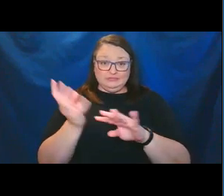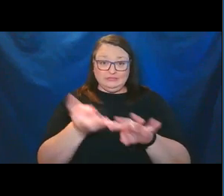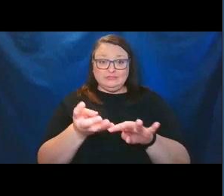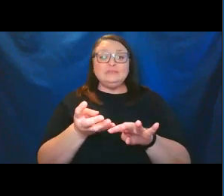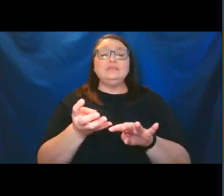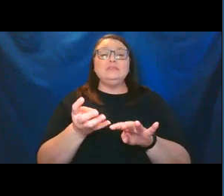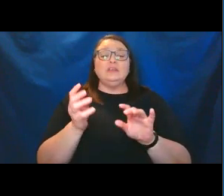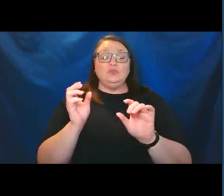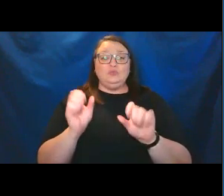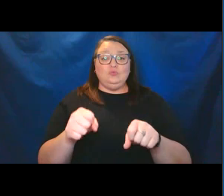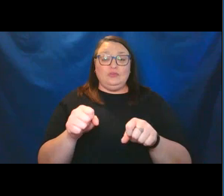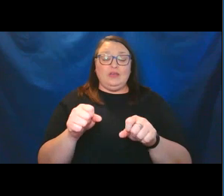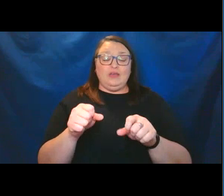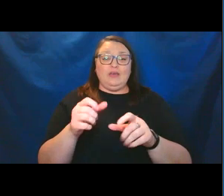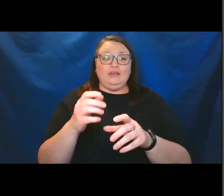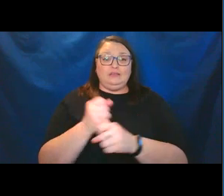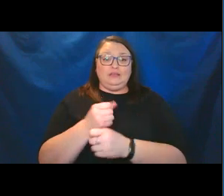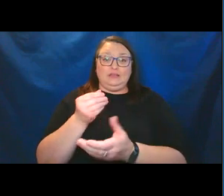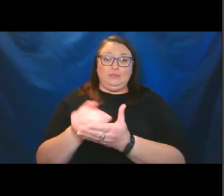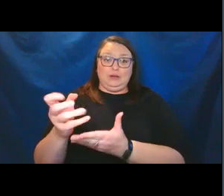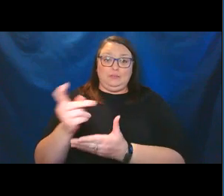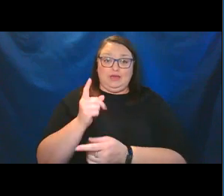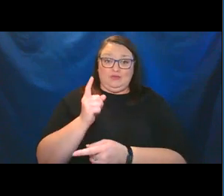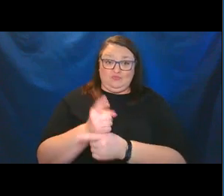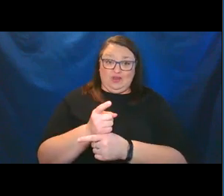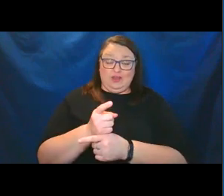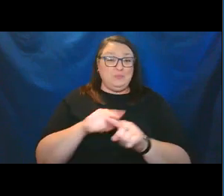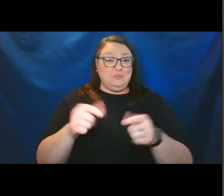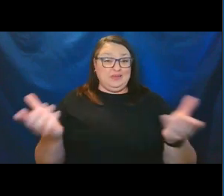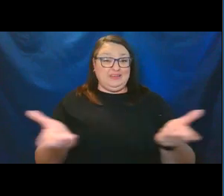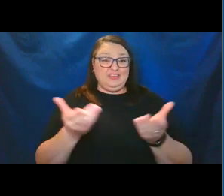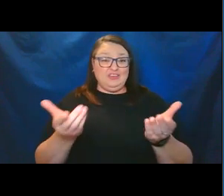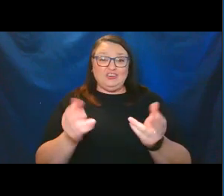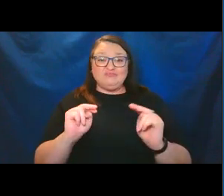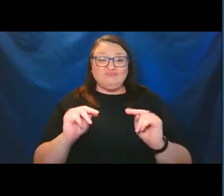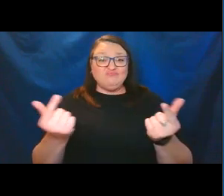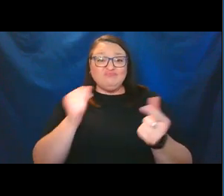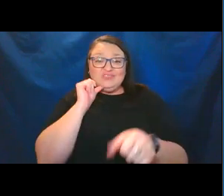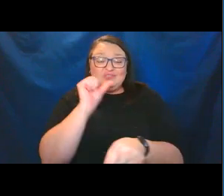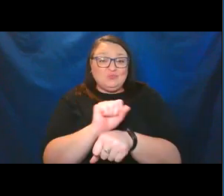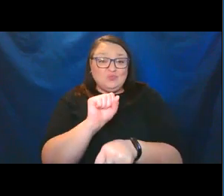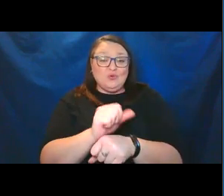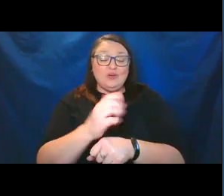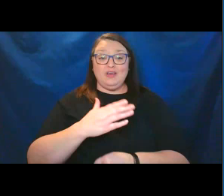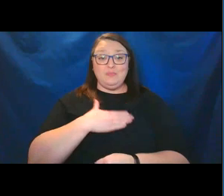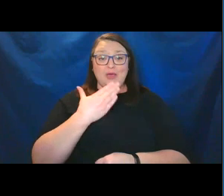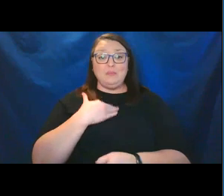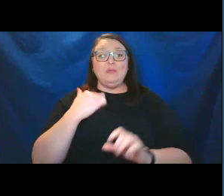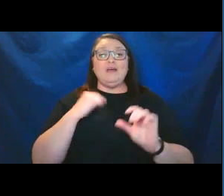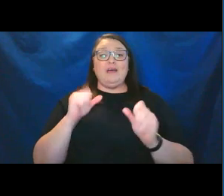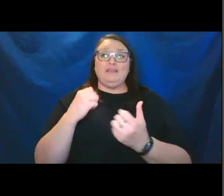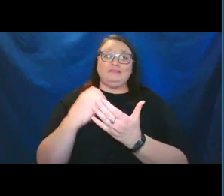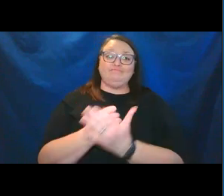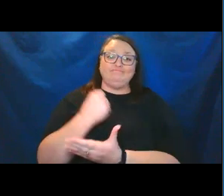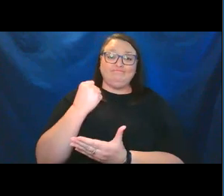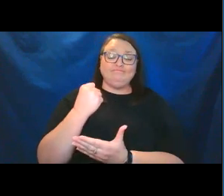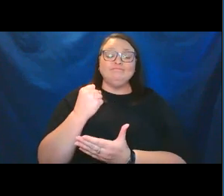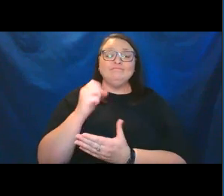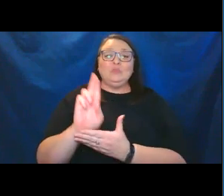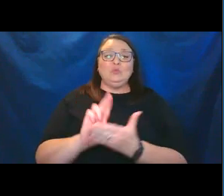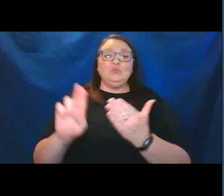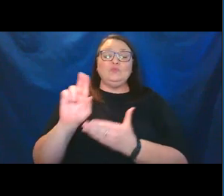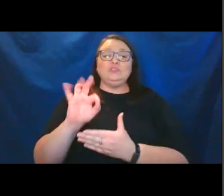reimbursable, right? That don't work here. So I am really glad that I'm able to leverage University of